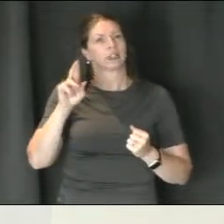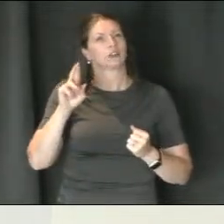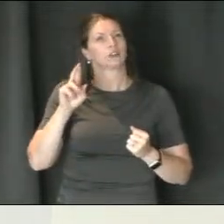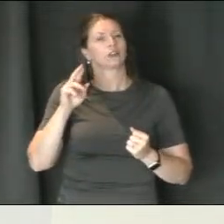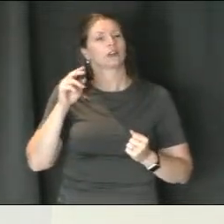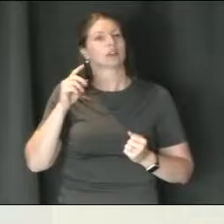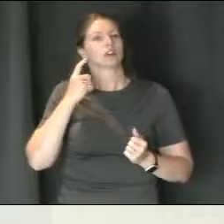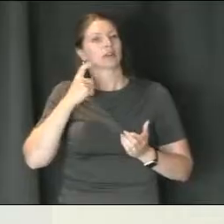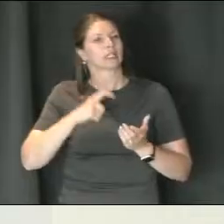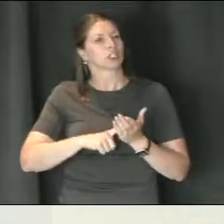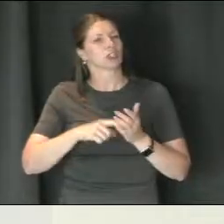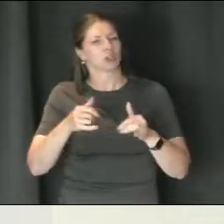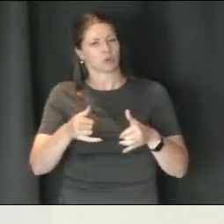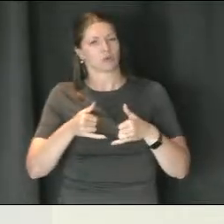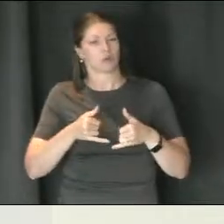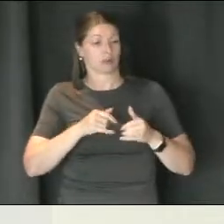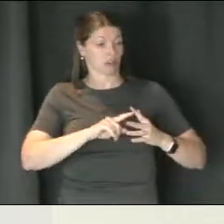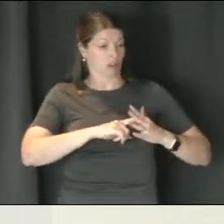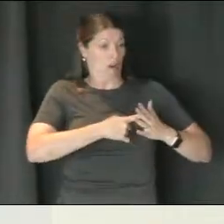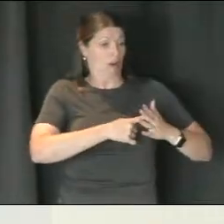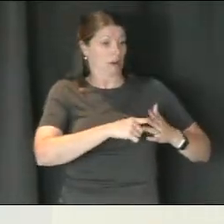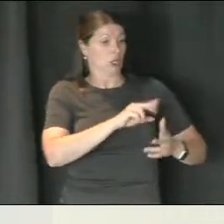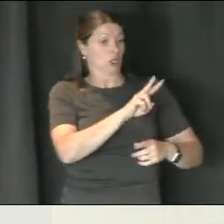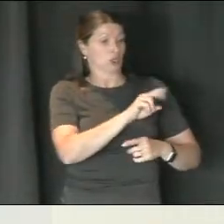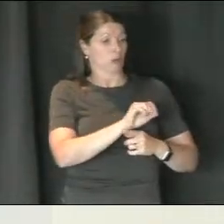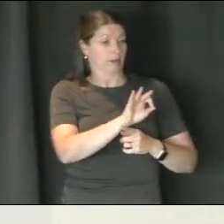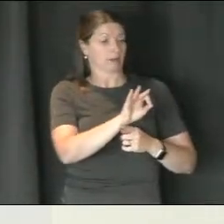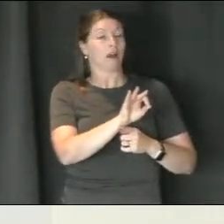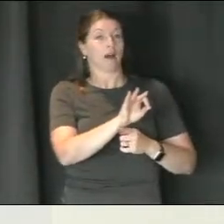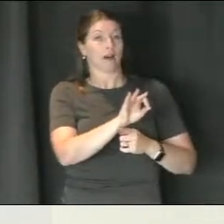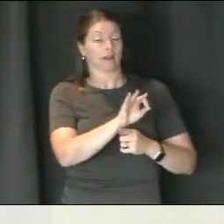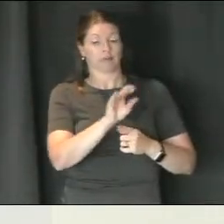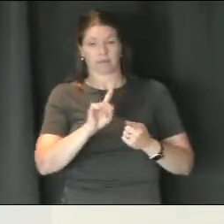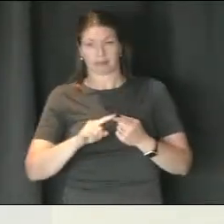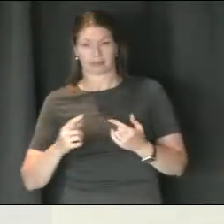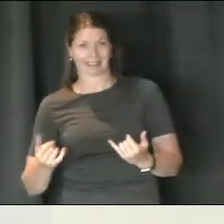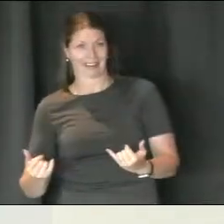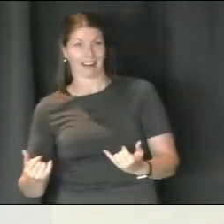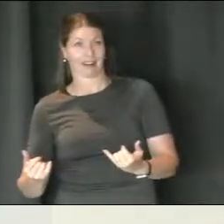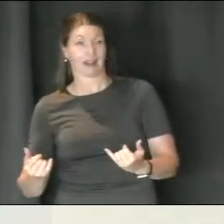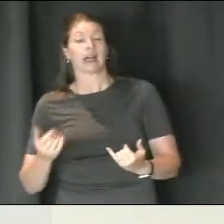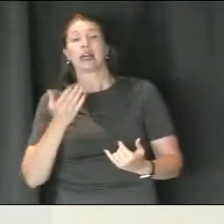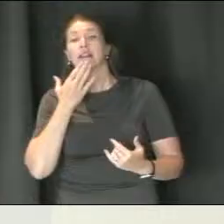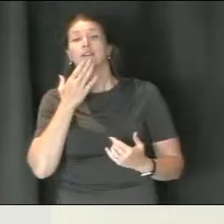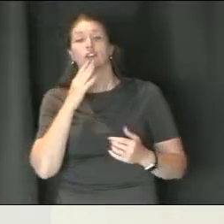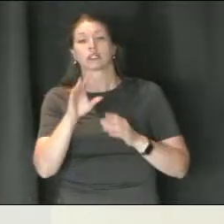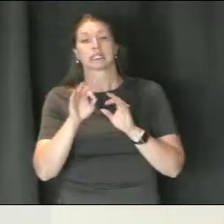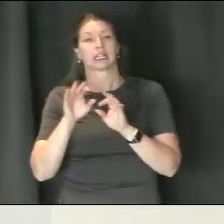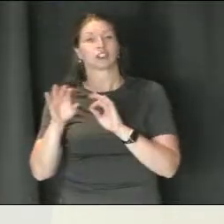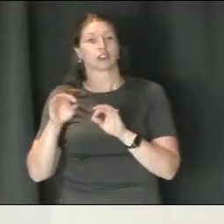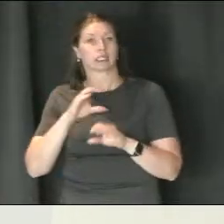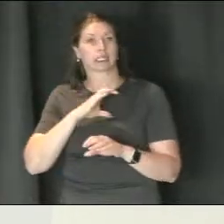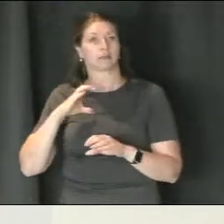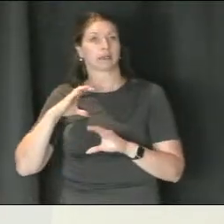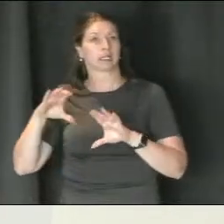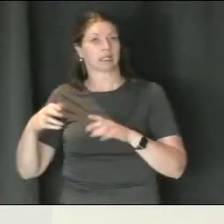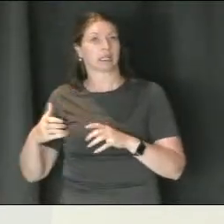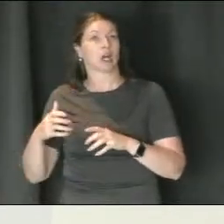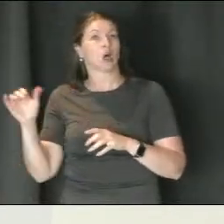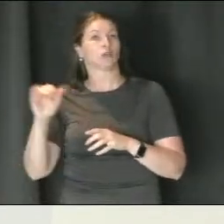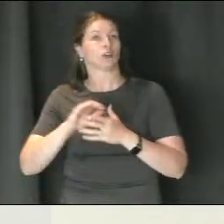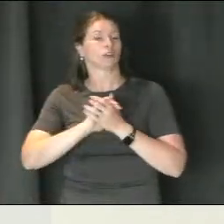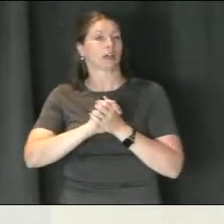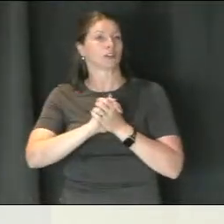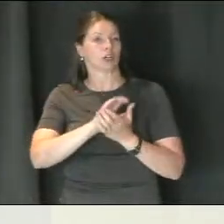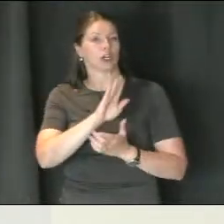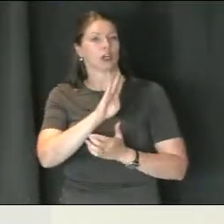2009. And thank you to the selection committee this year, and a special gratitude to Brittany Molan,